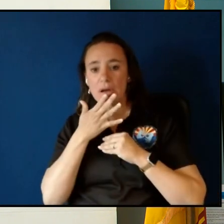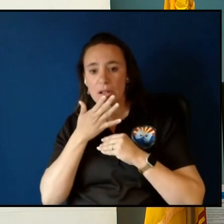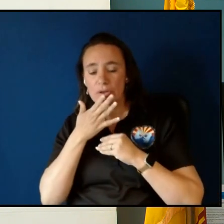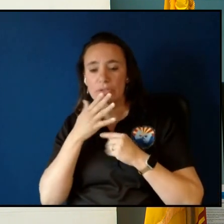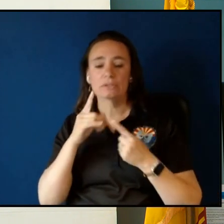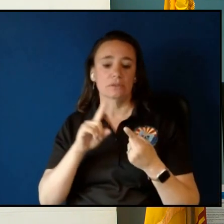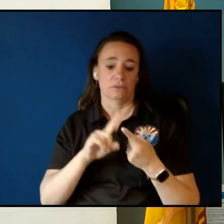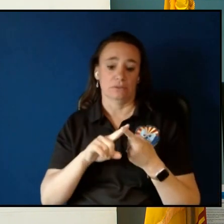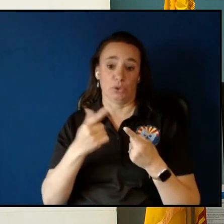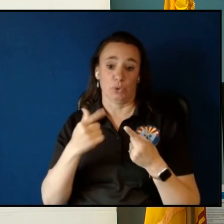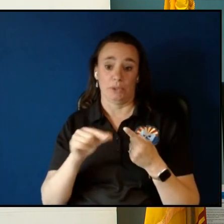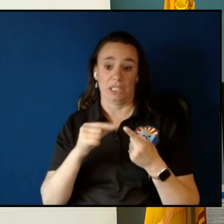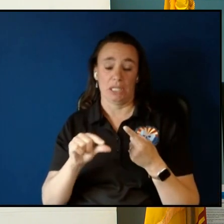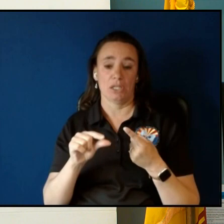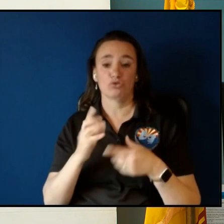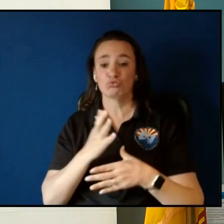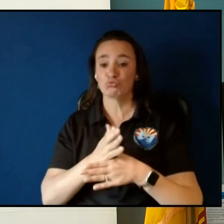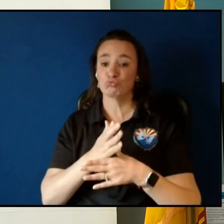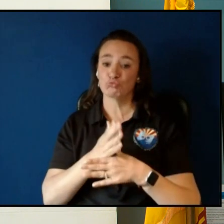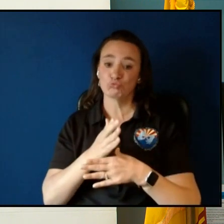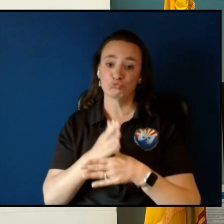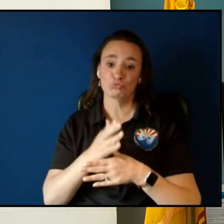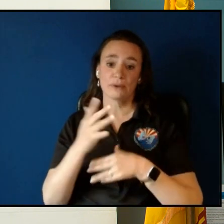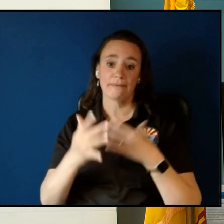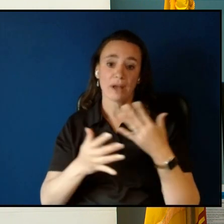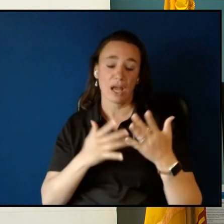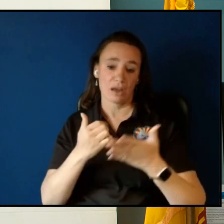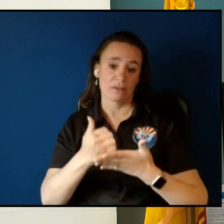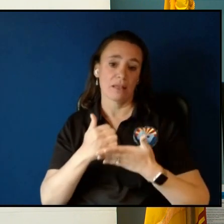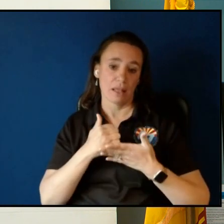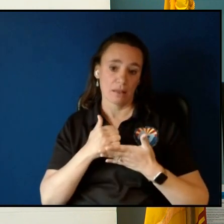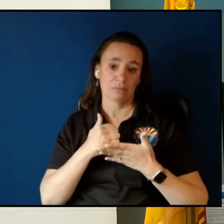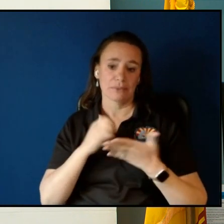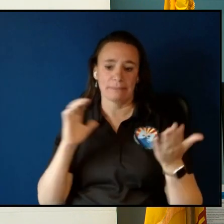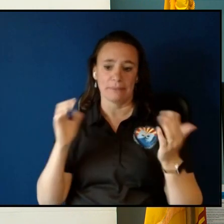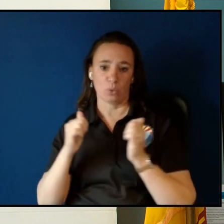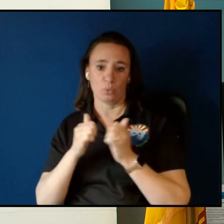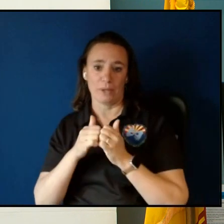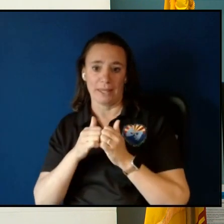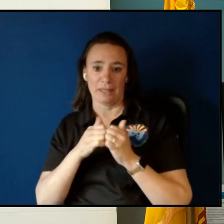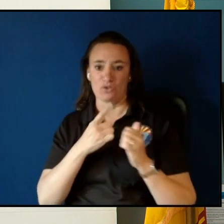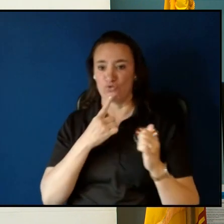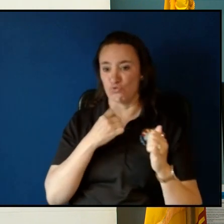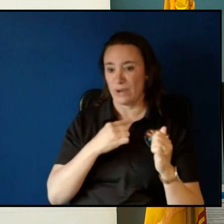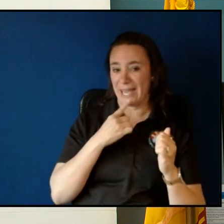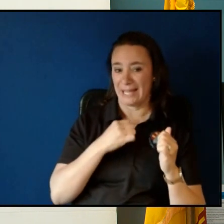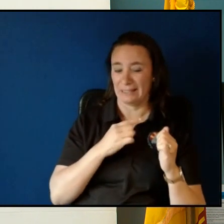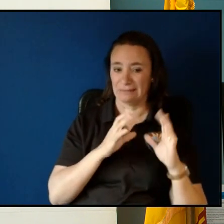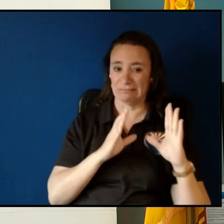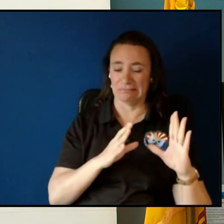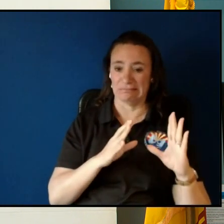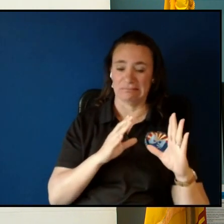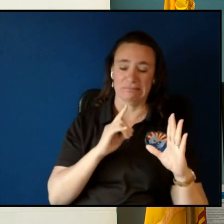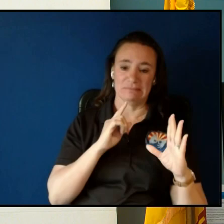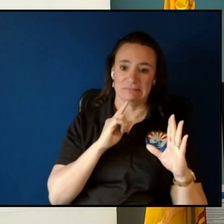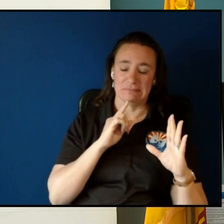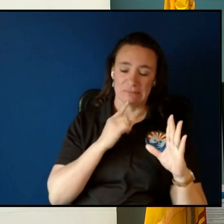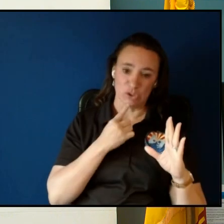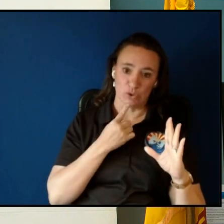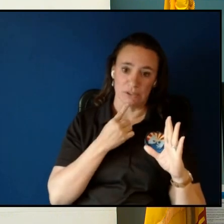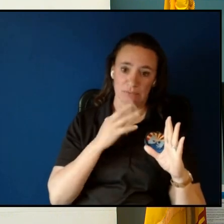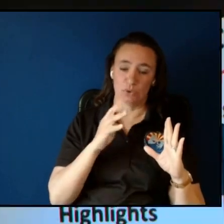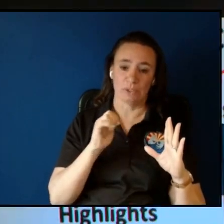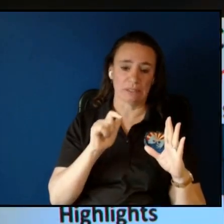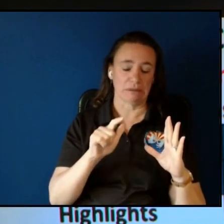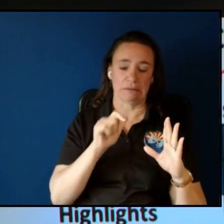fire weather conditions, which is in our favor, versus red, which is extreme to critical, which is not in our favor. So we hope for green boxes,